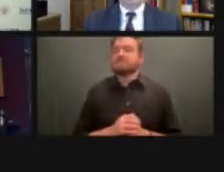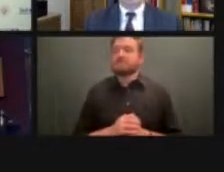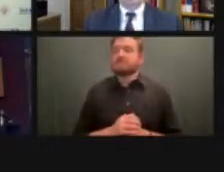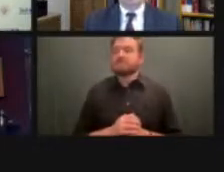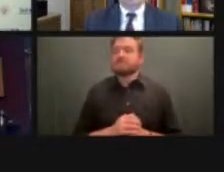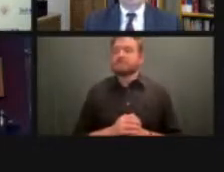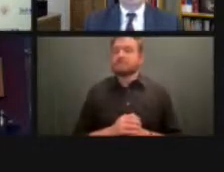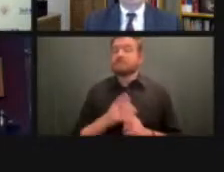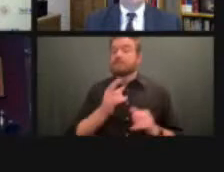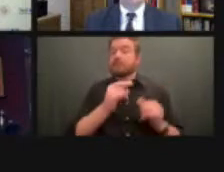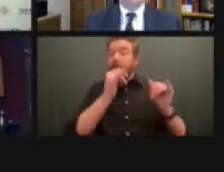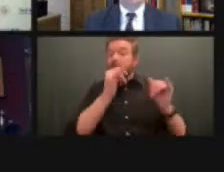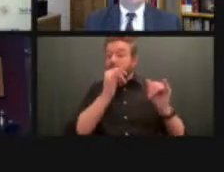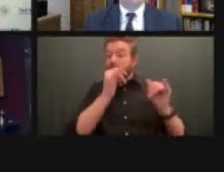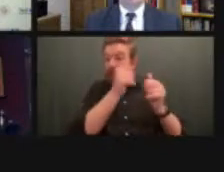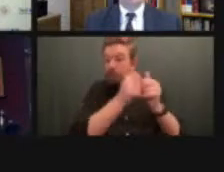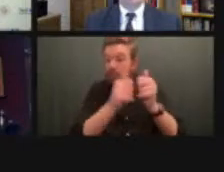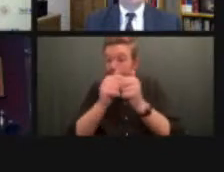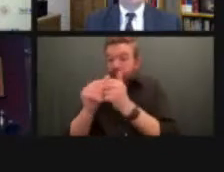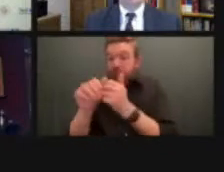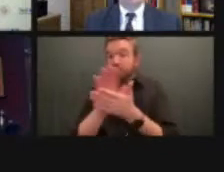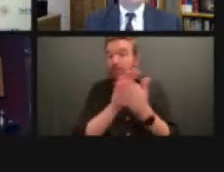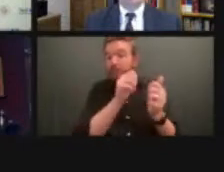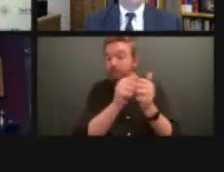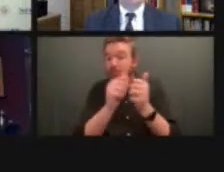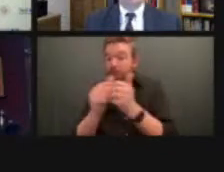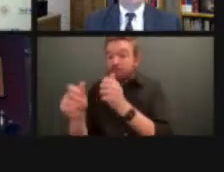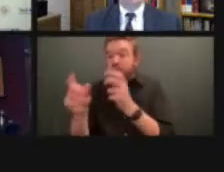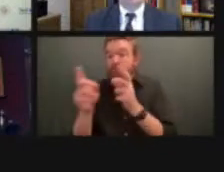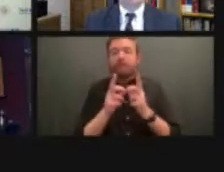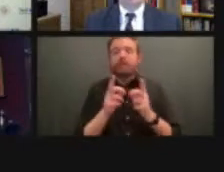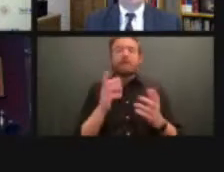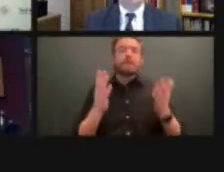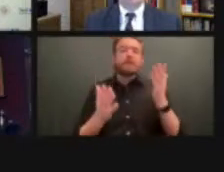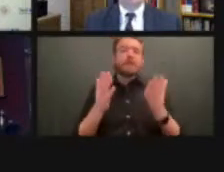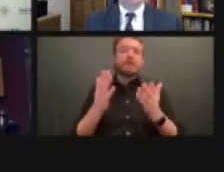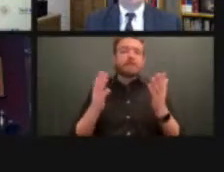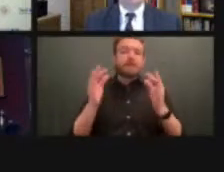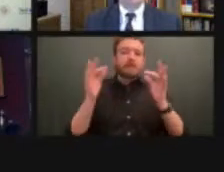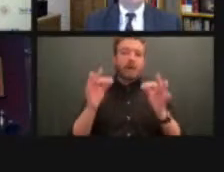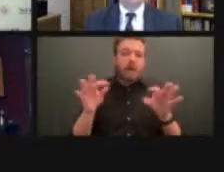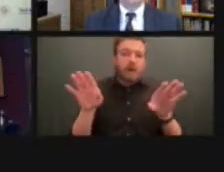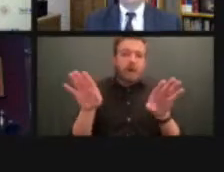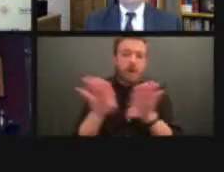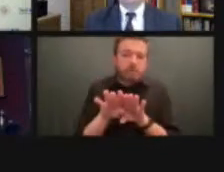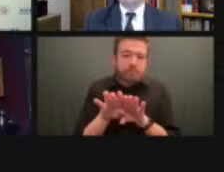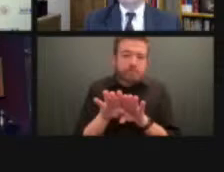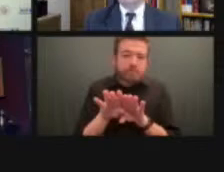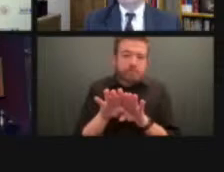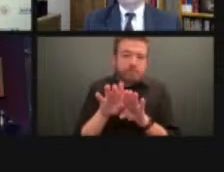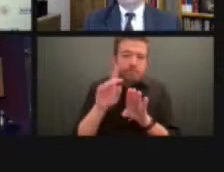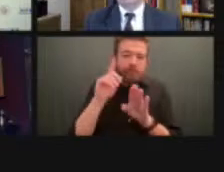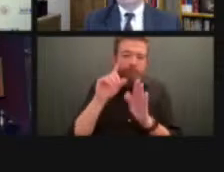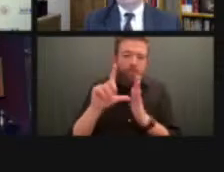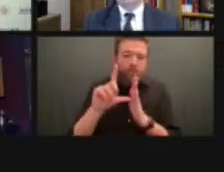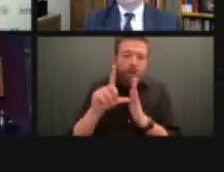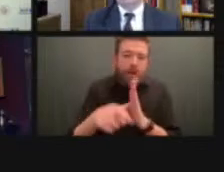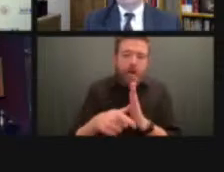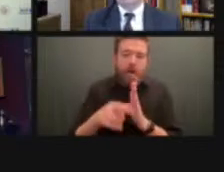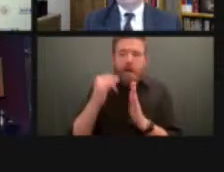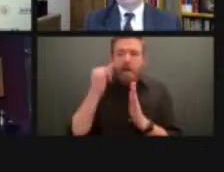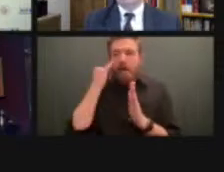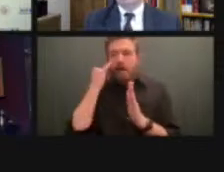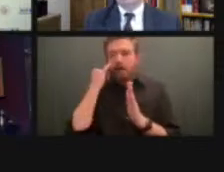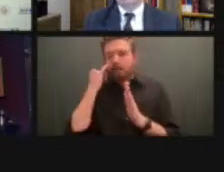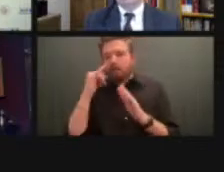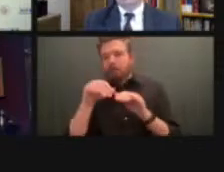their own decisions after consulting their own local health departments, and some are starting the second half of the school year in